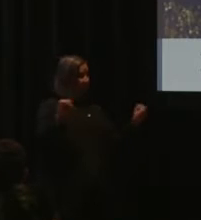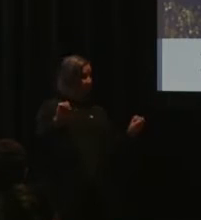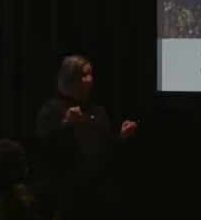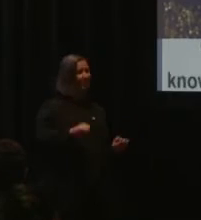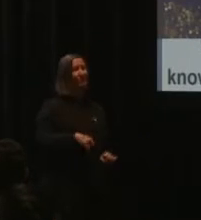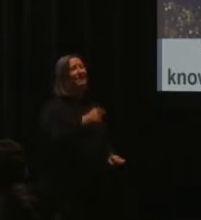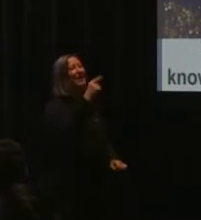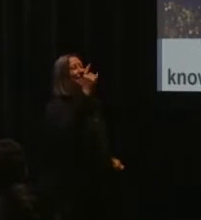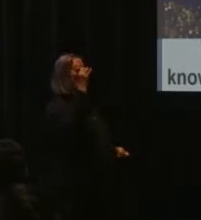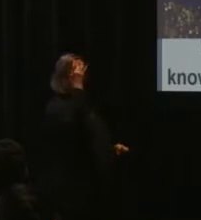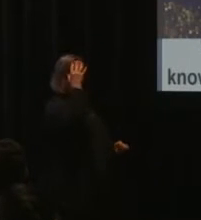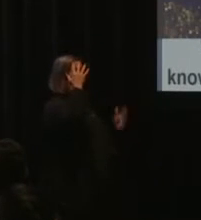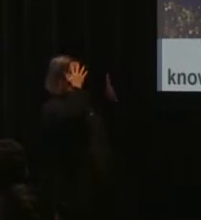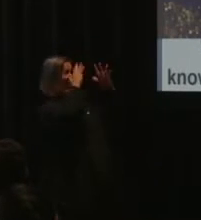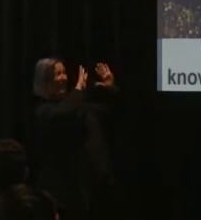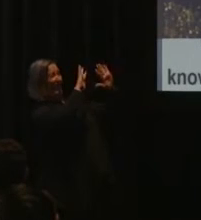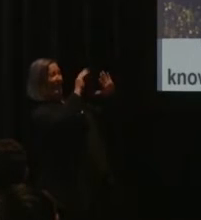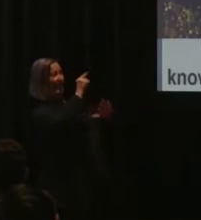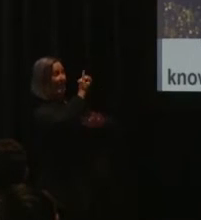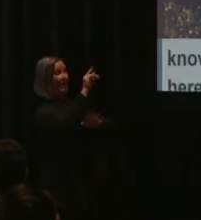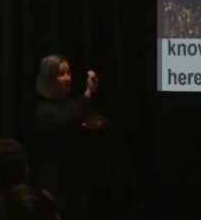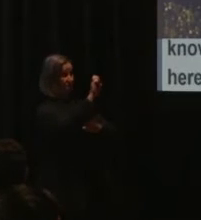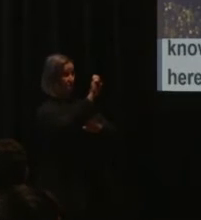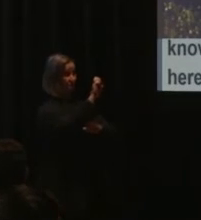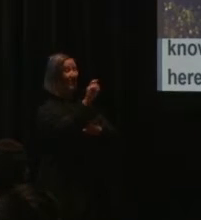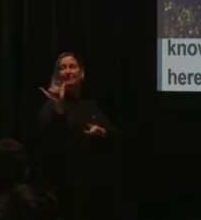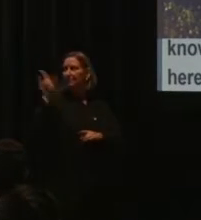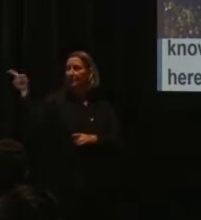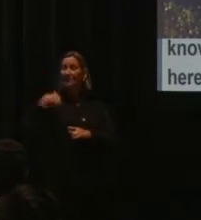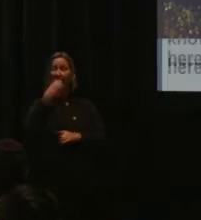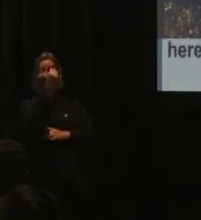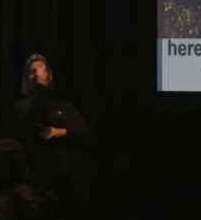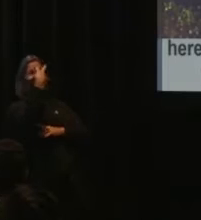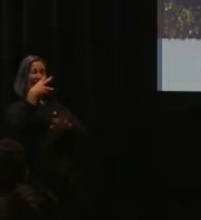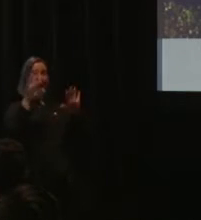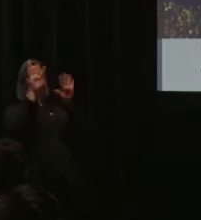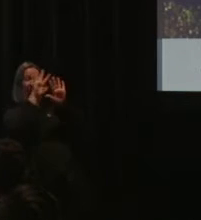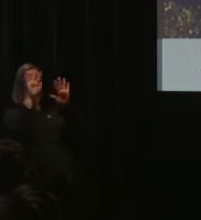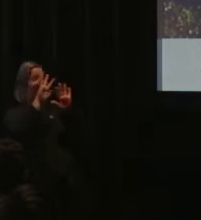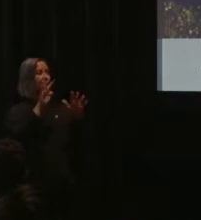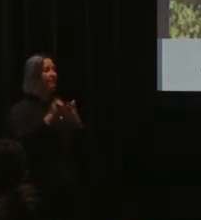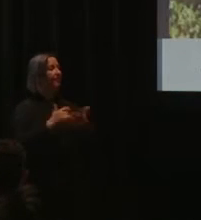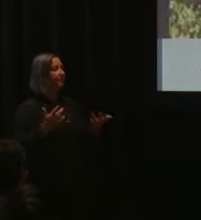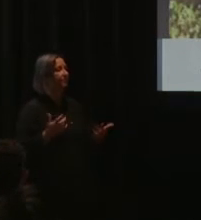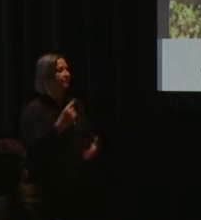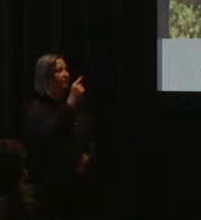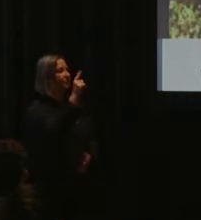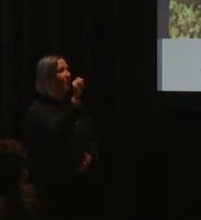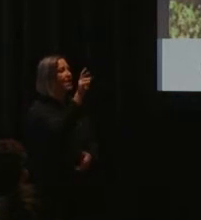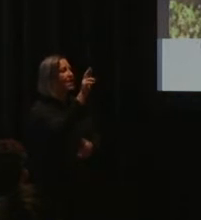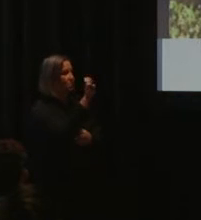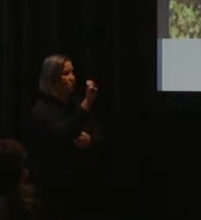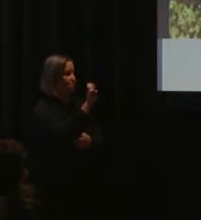glare is almost as bad as what we have here, but that's okay. That's okay, we have to have good vision. But when